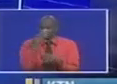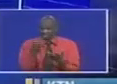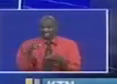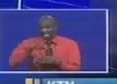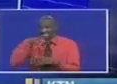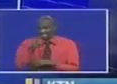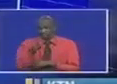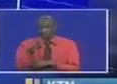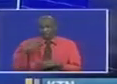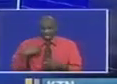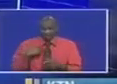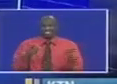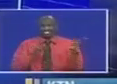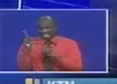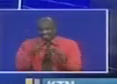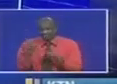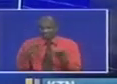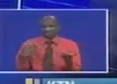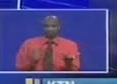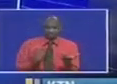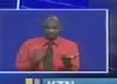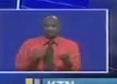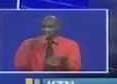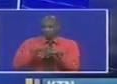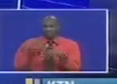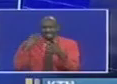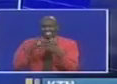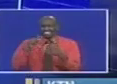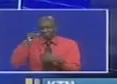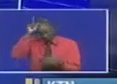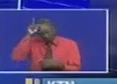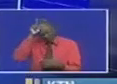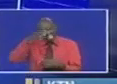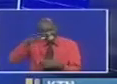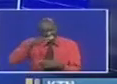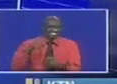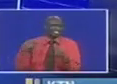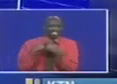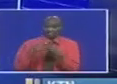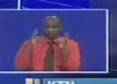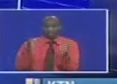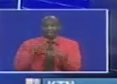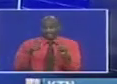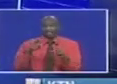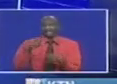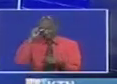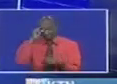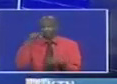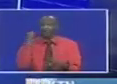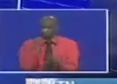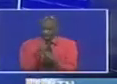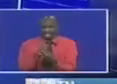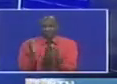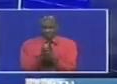areas. Transport, also actually reaching some of these remote areas, is proving to be a challenge, but the government aims to work